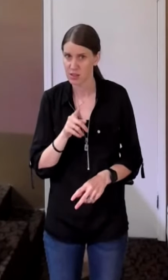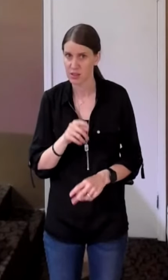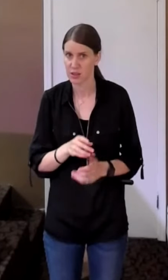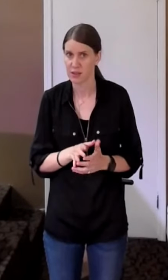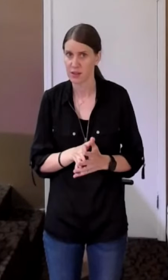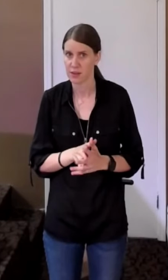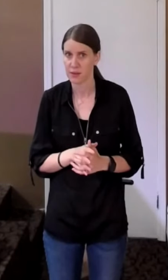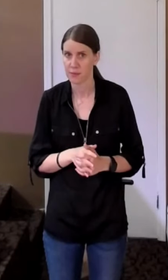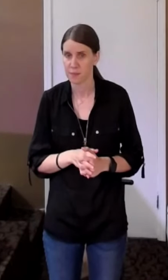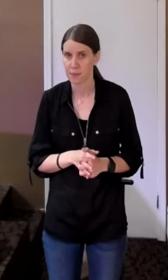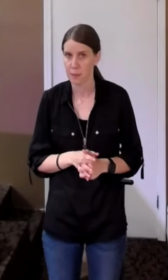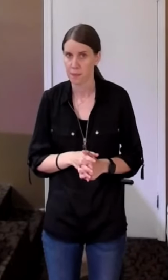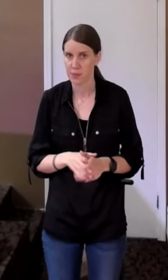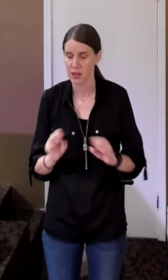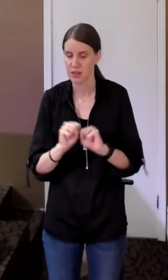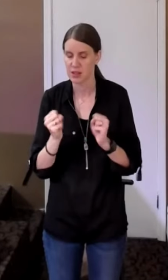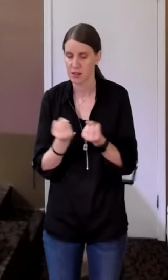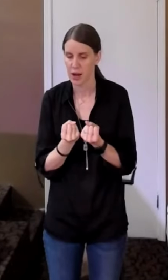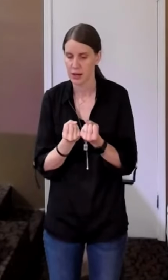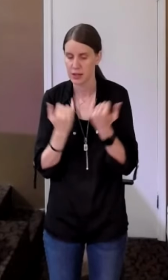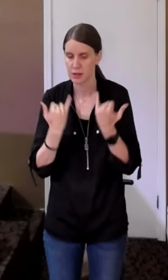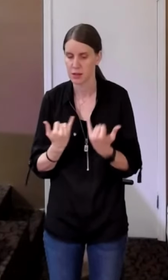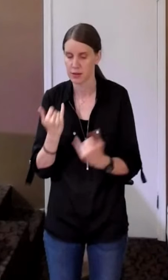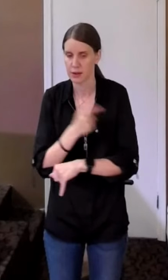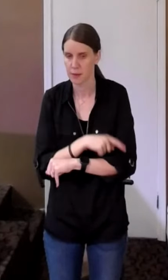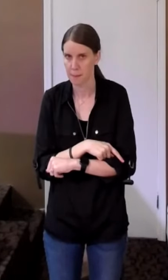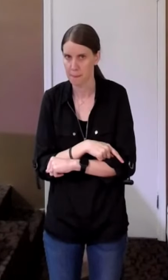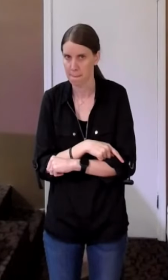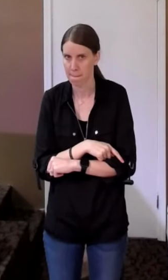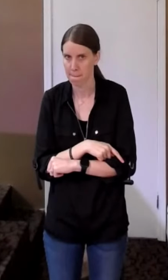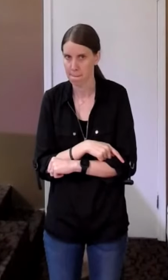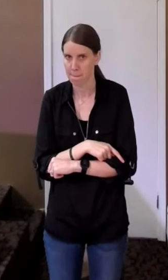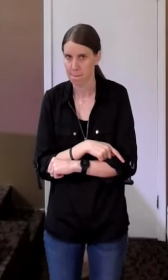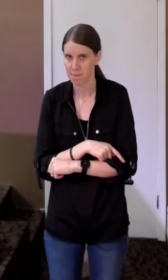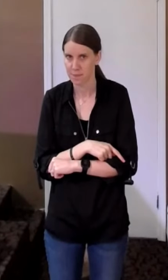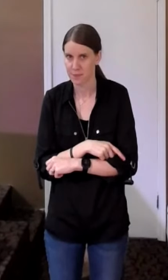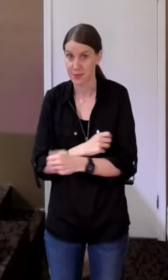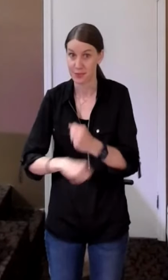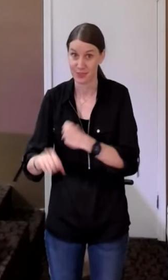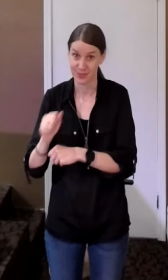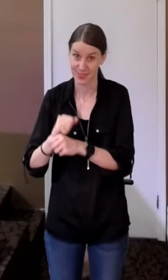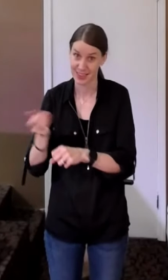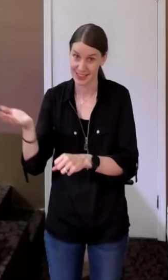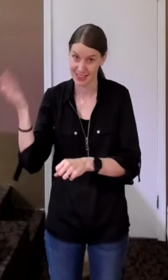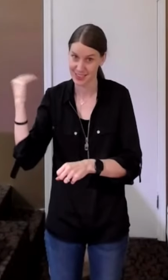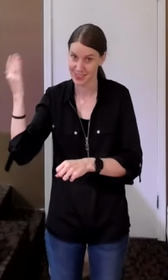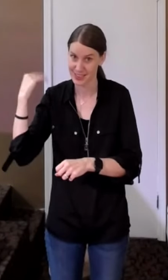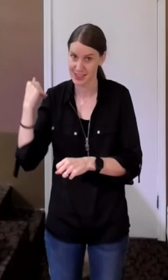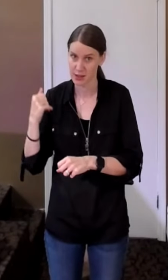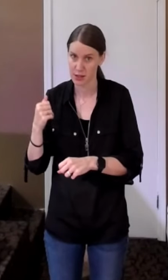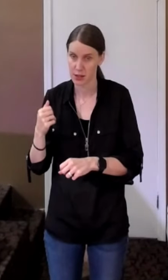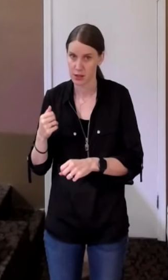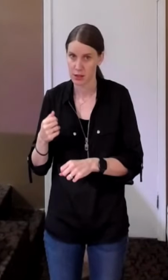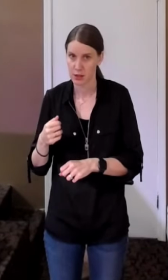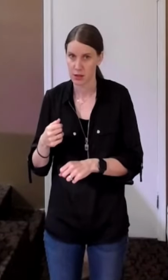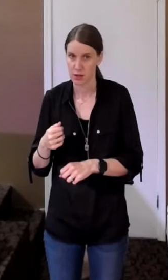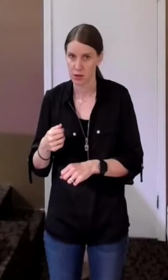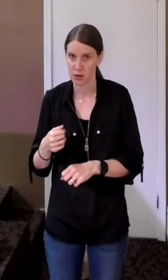And in our society, and in a lot of societies down through the years and culturally, there is